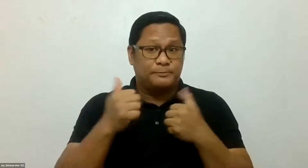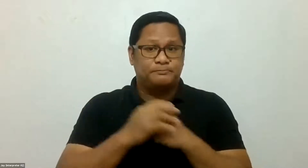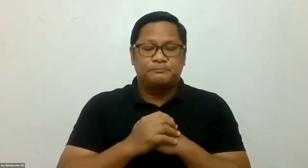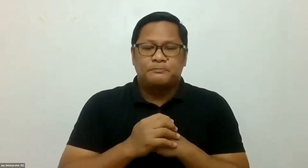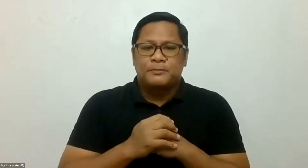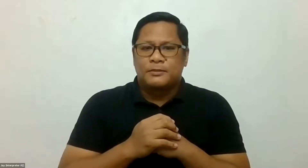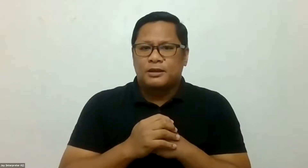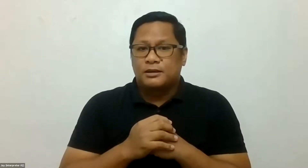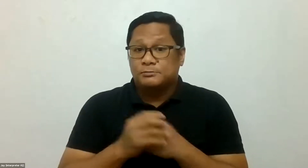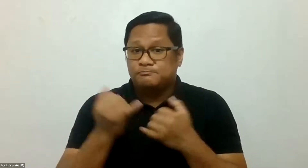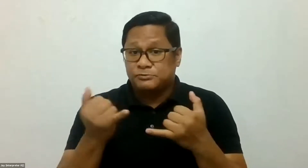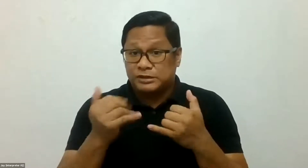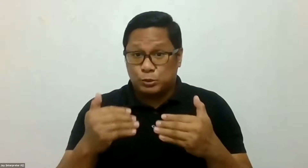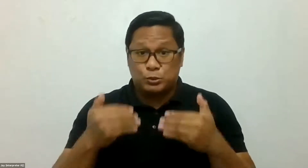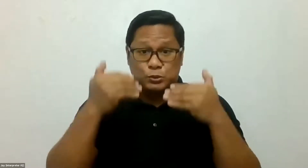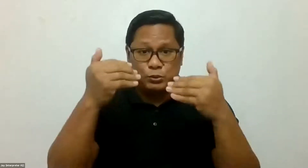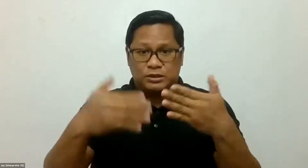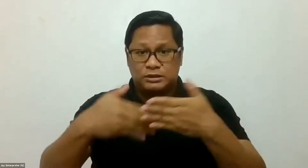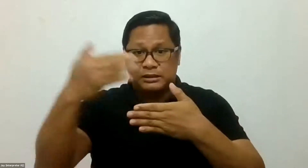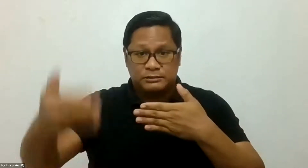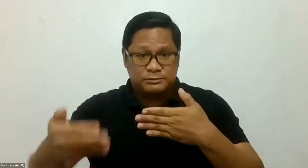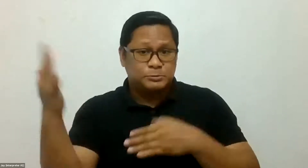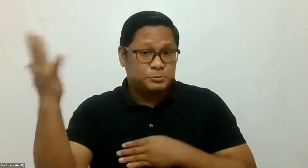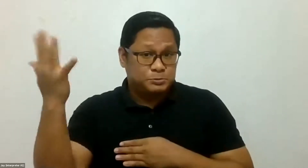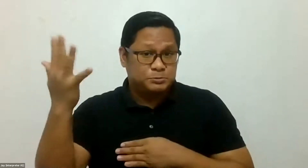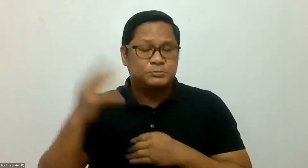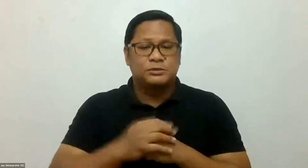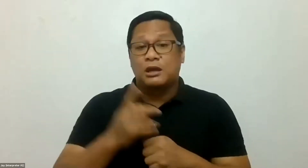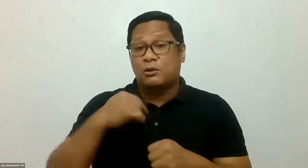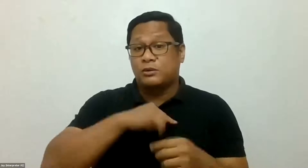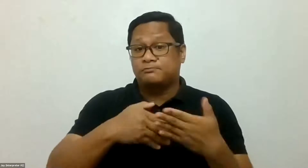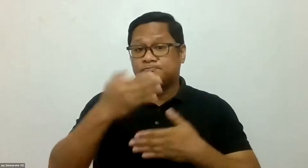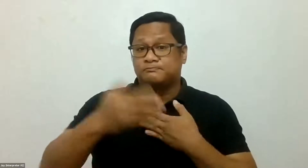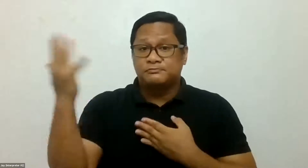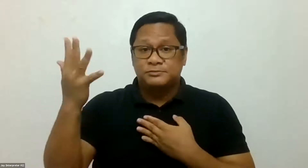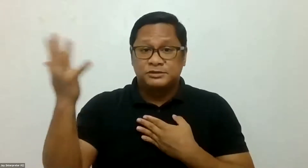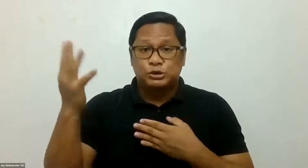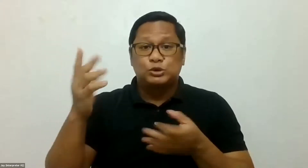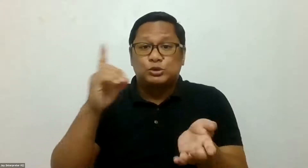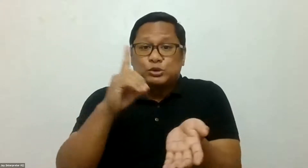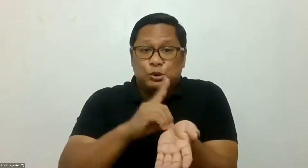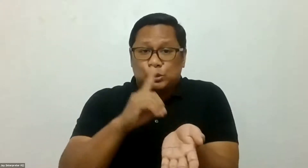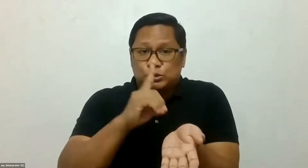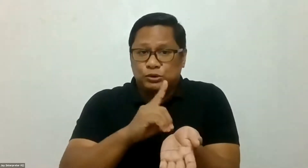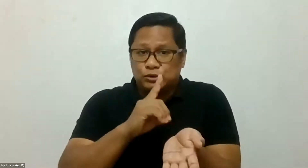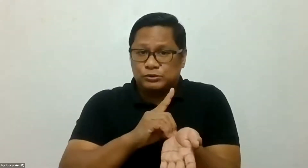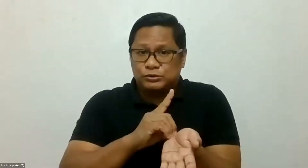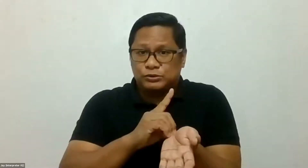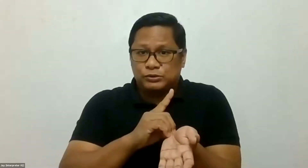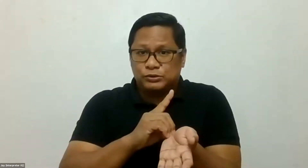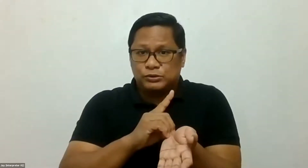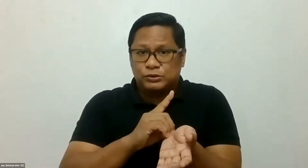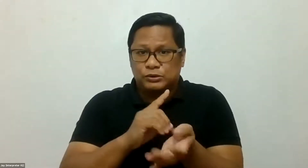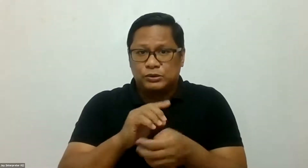So let's just quickly move on to the next one. Our next speaker for today is Dr. Eduardo